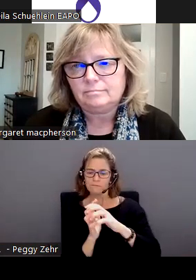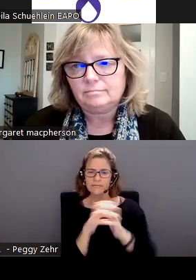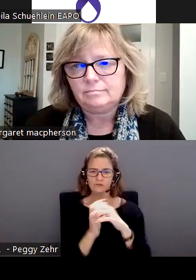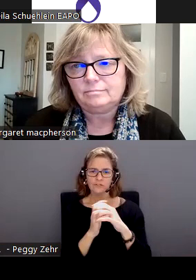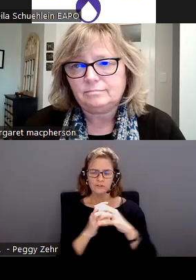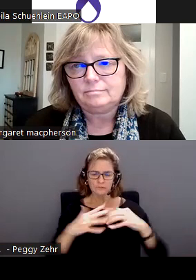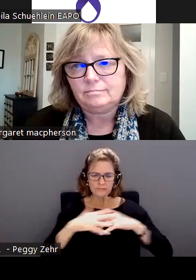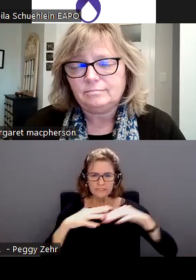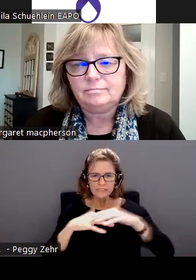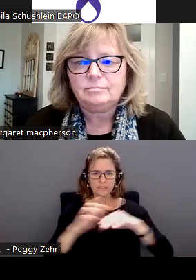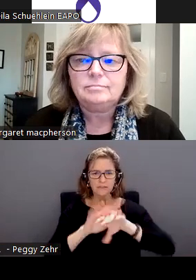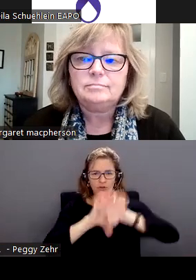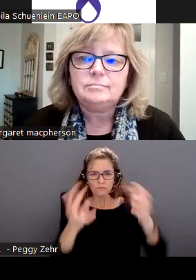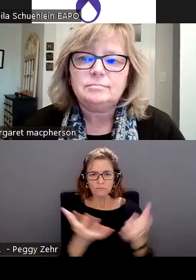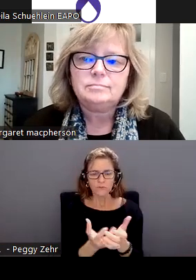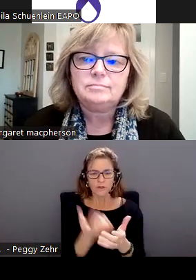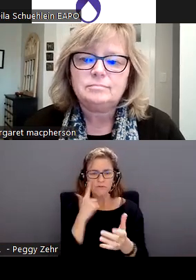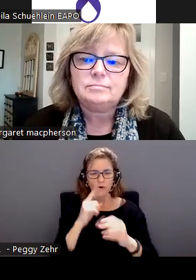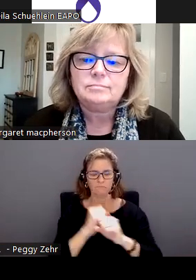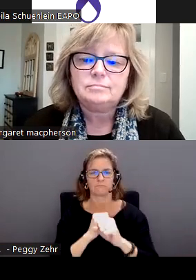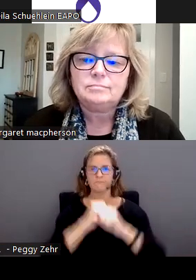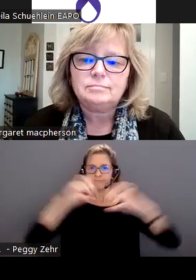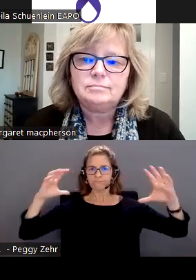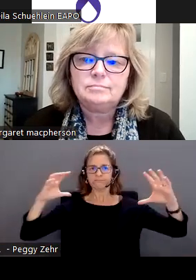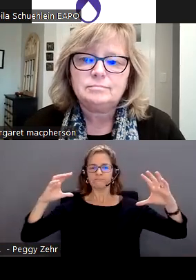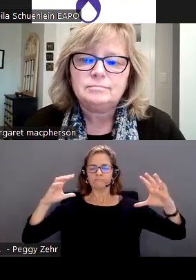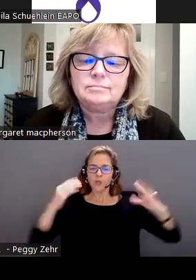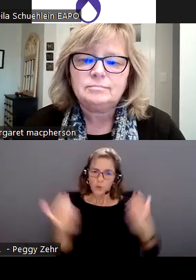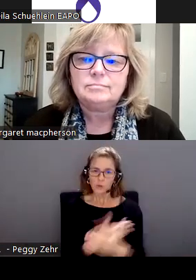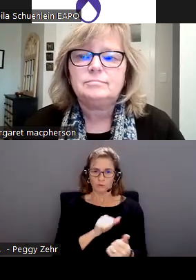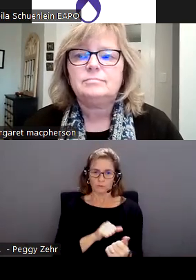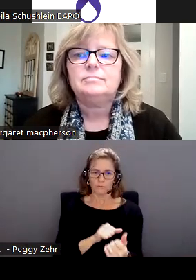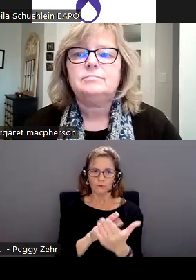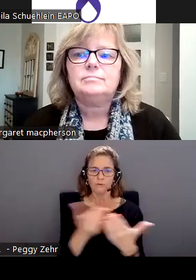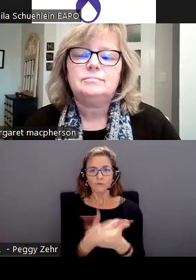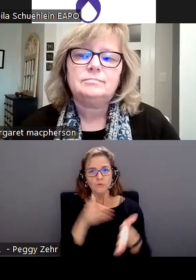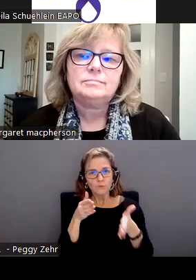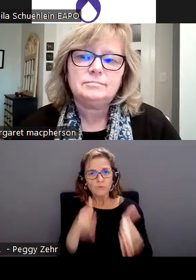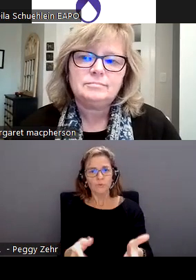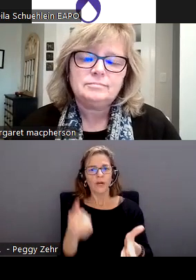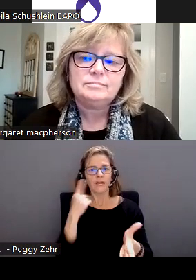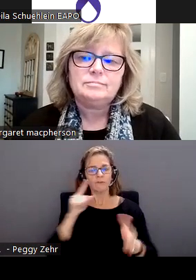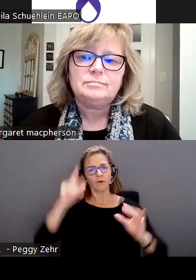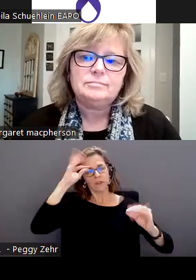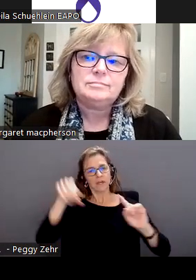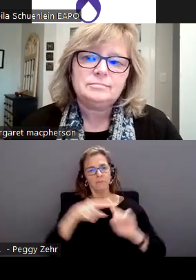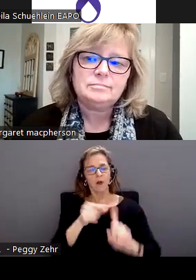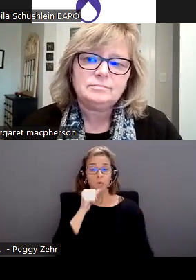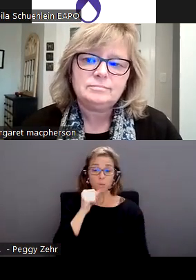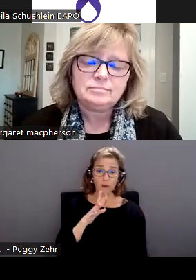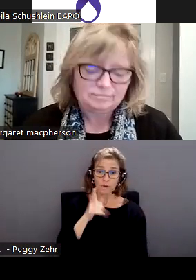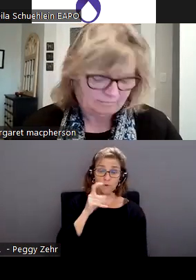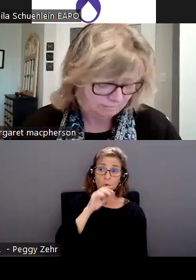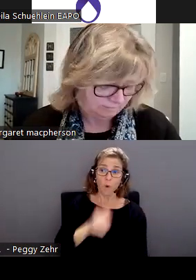develop a well-rounded set of new way of looking and approaching the issue of older women